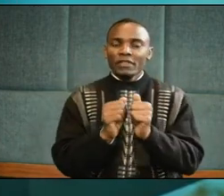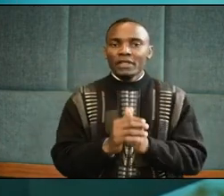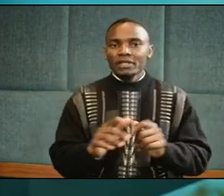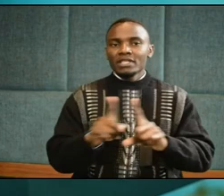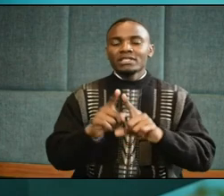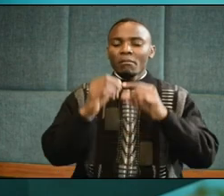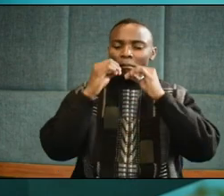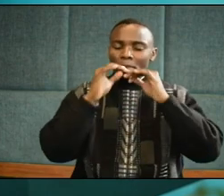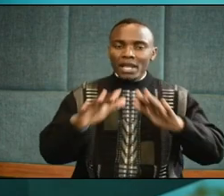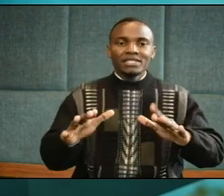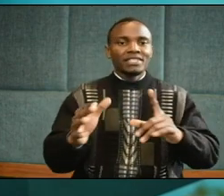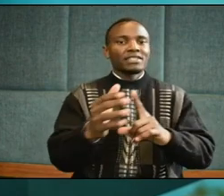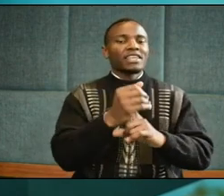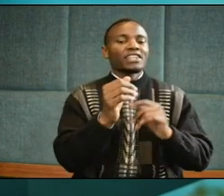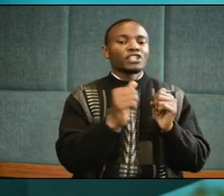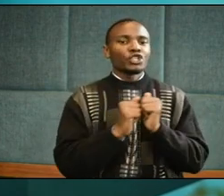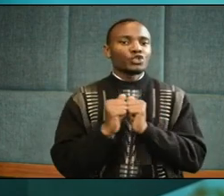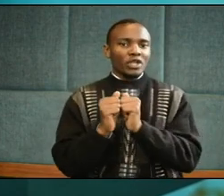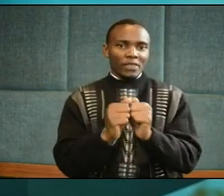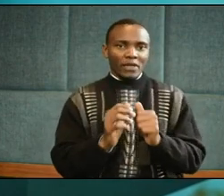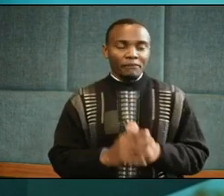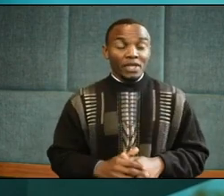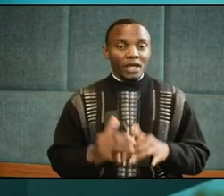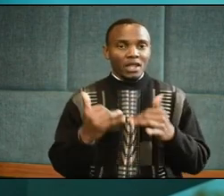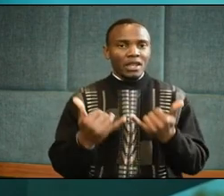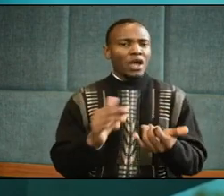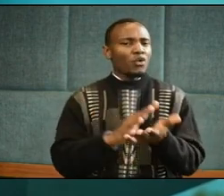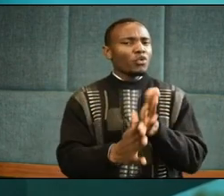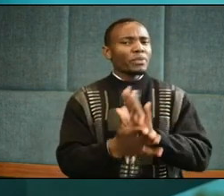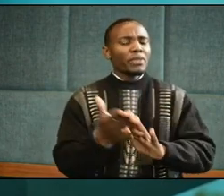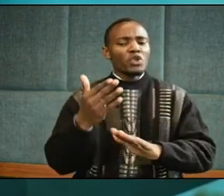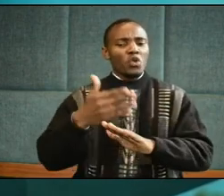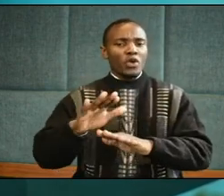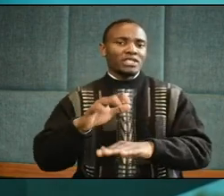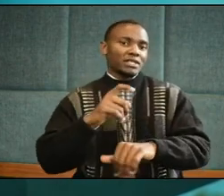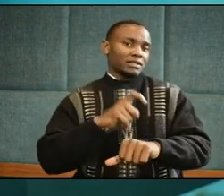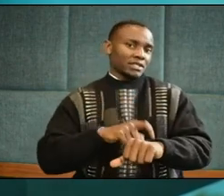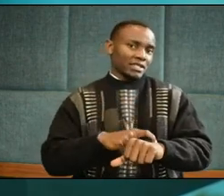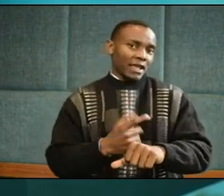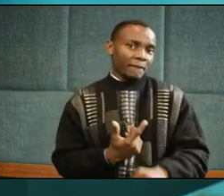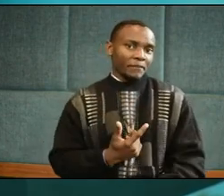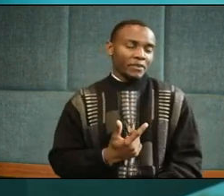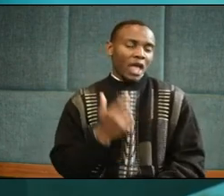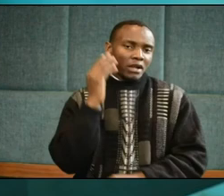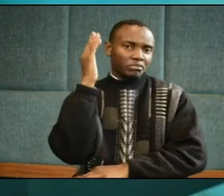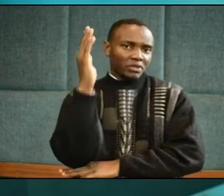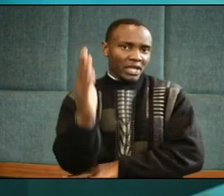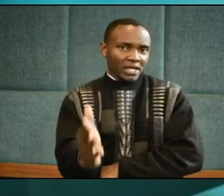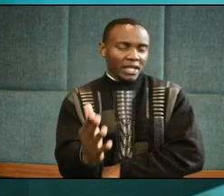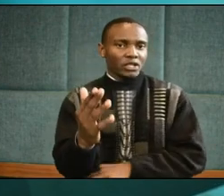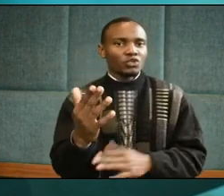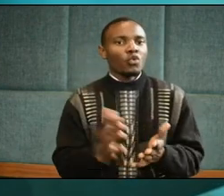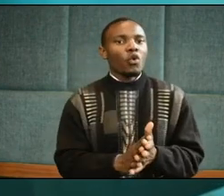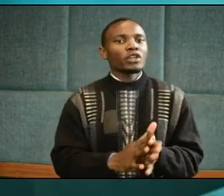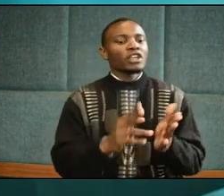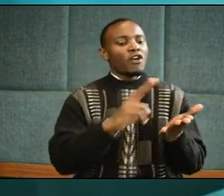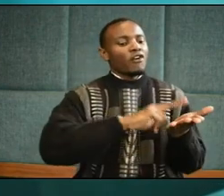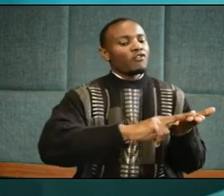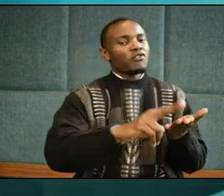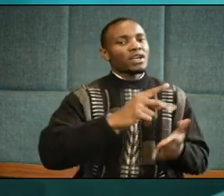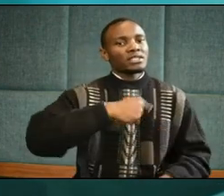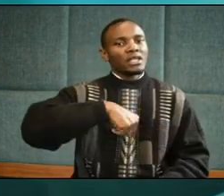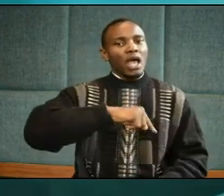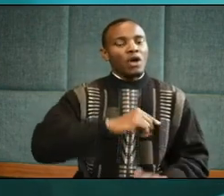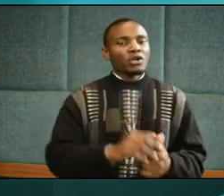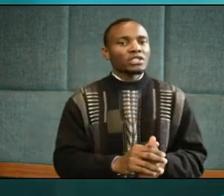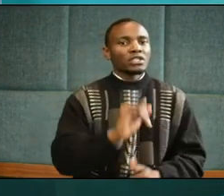blessed together. Allow me, without wasting a lot of time, to get into our text today,